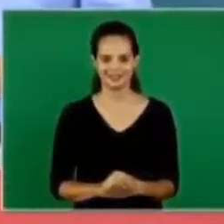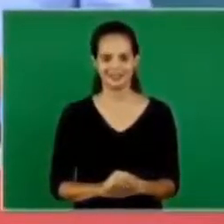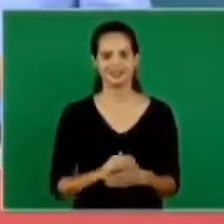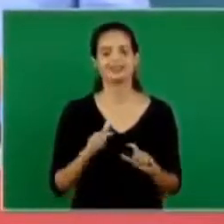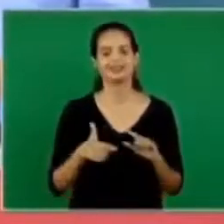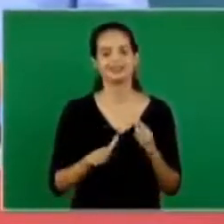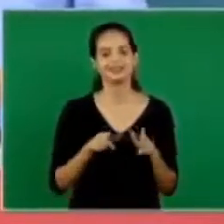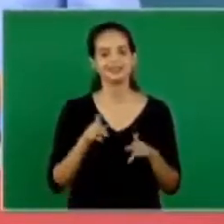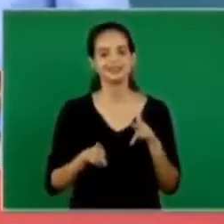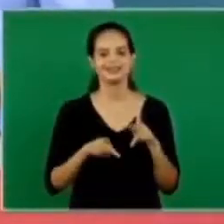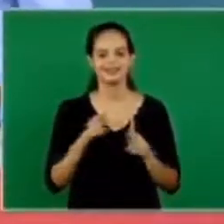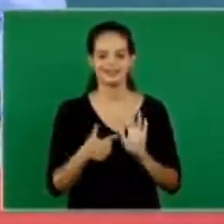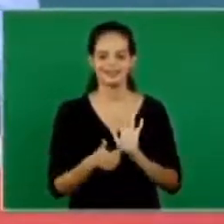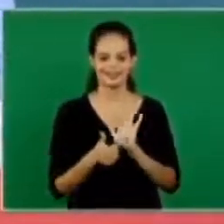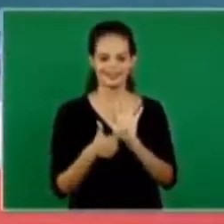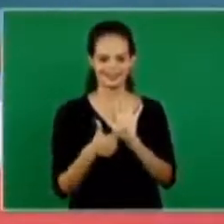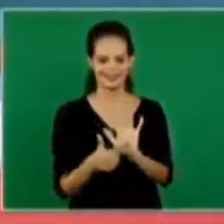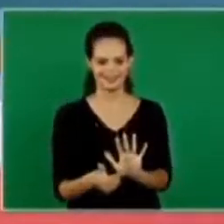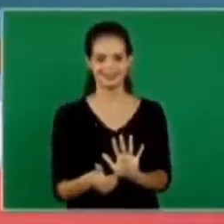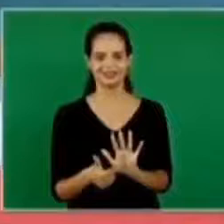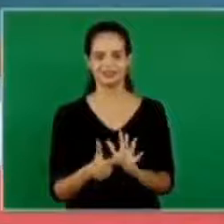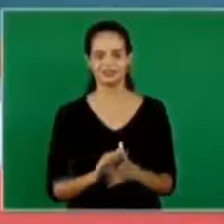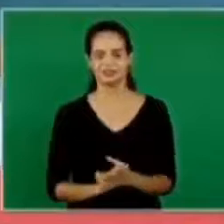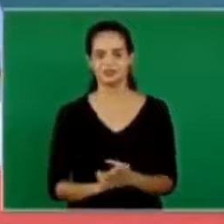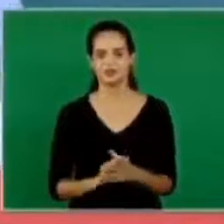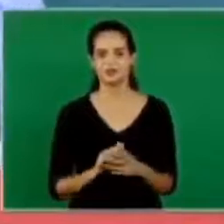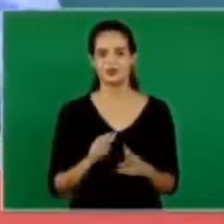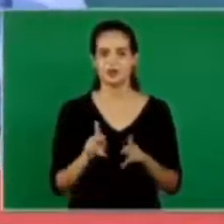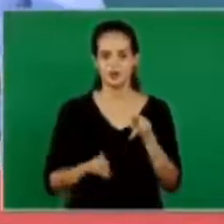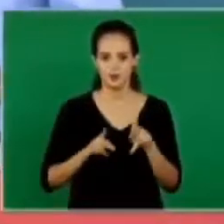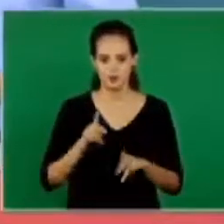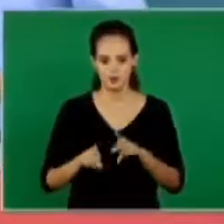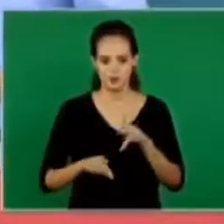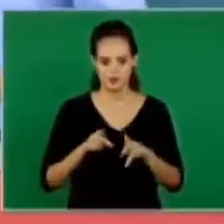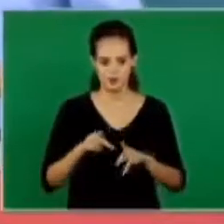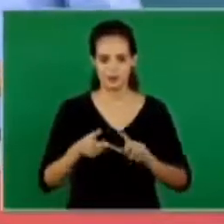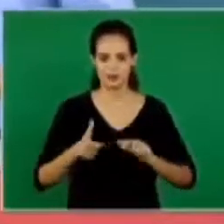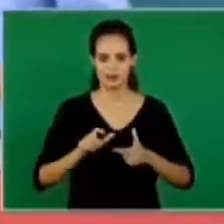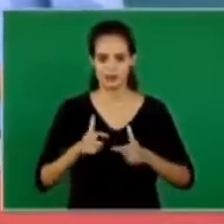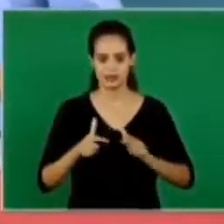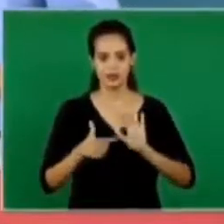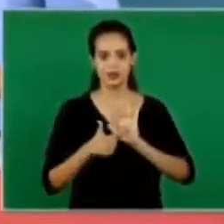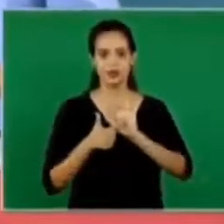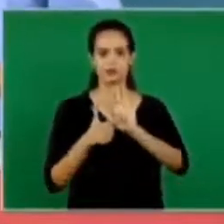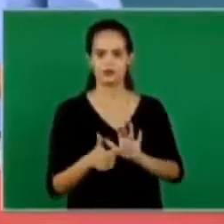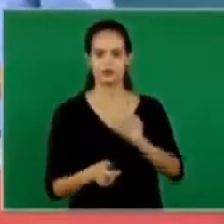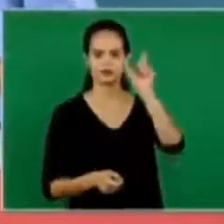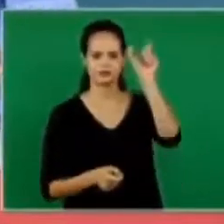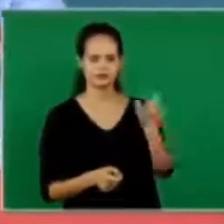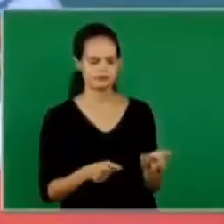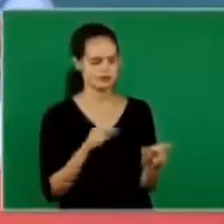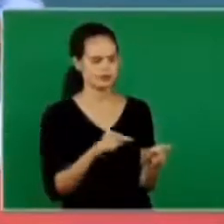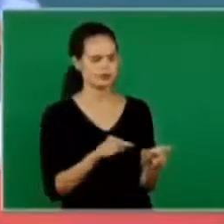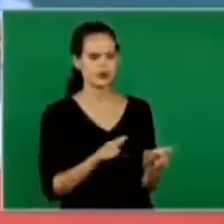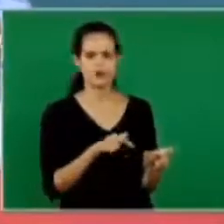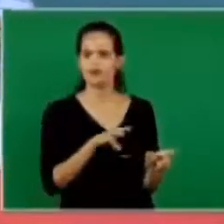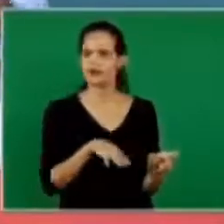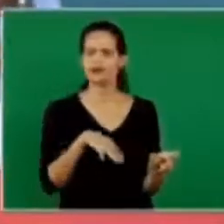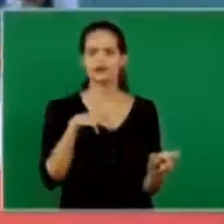The church is come with Jesus in glory. So Israel asks, who is this that comes like